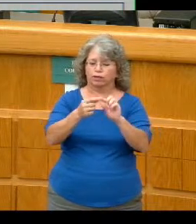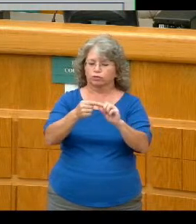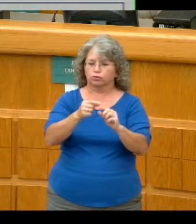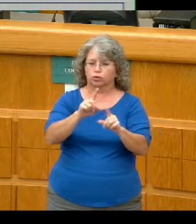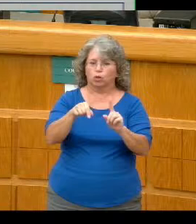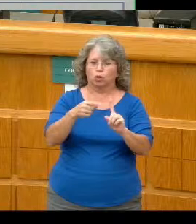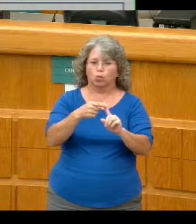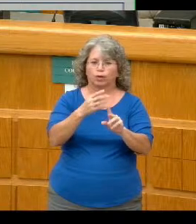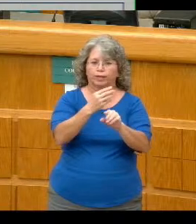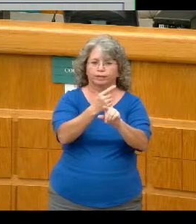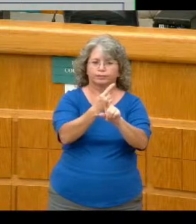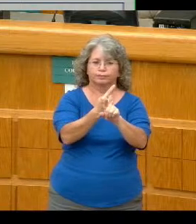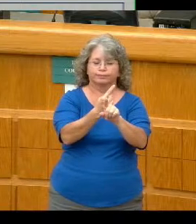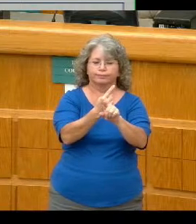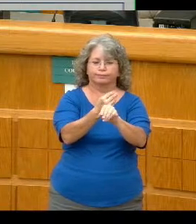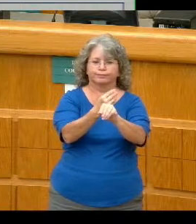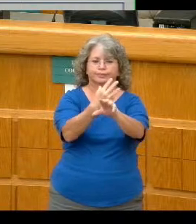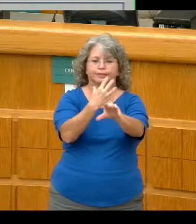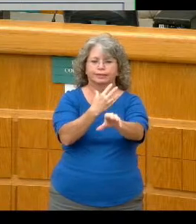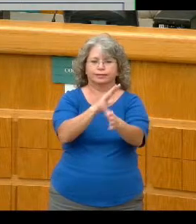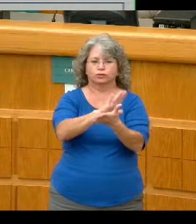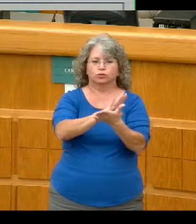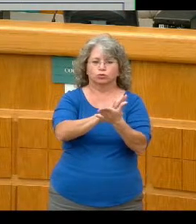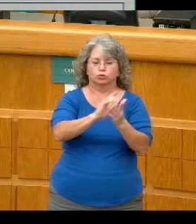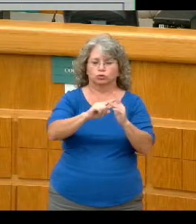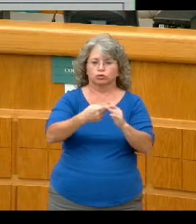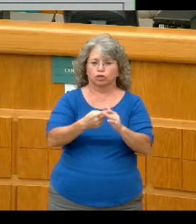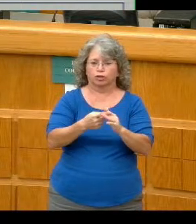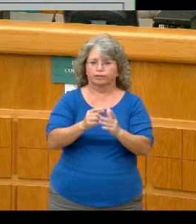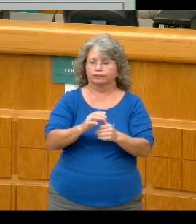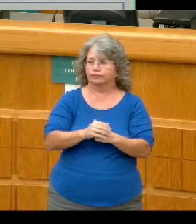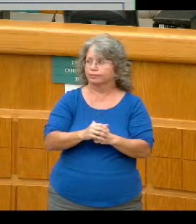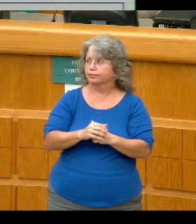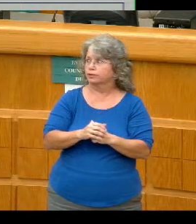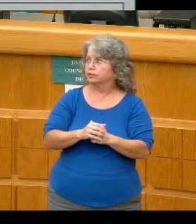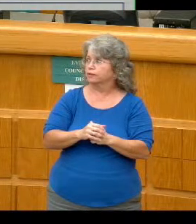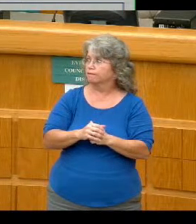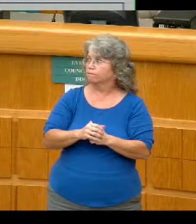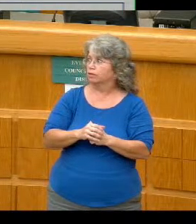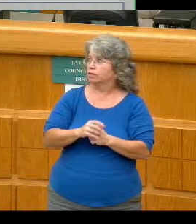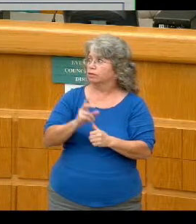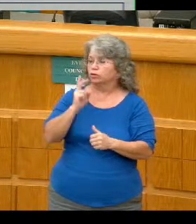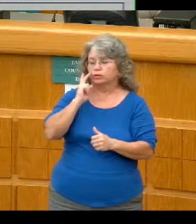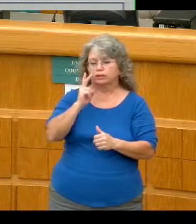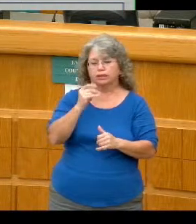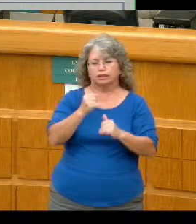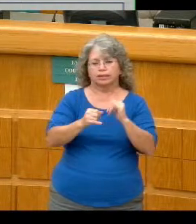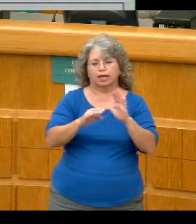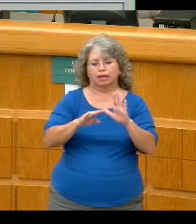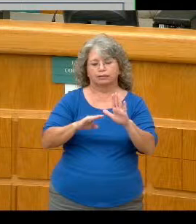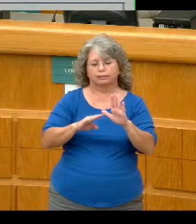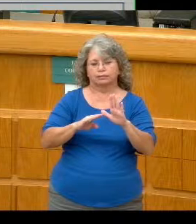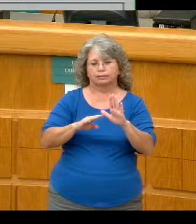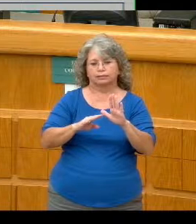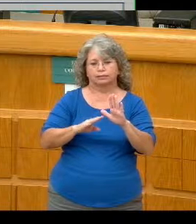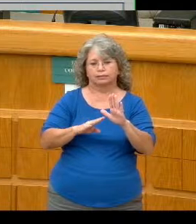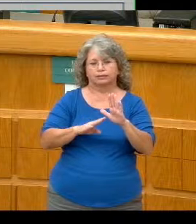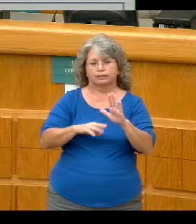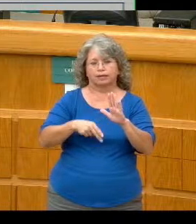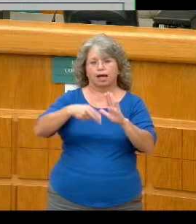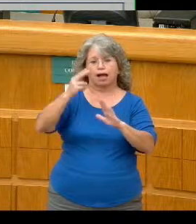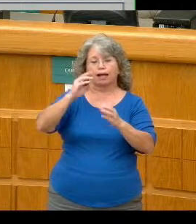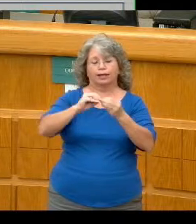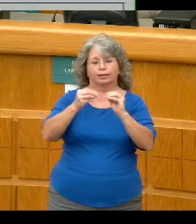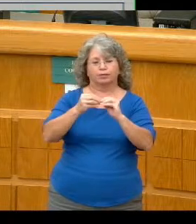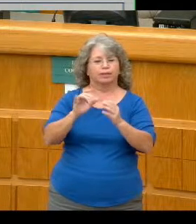you look at the blue, the bright blue, that's Fridays and Saturdays. And you can see the last high amount of encounters